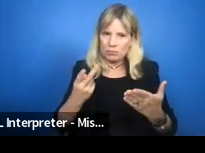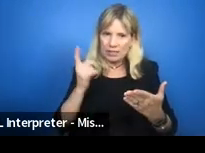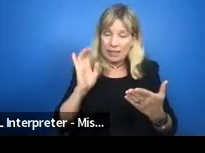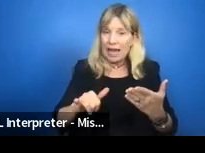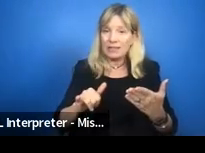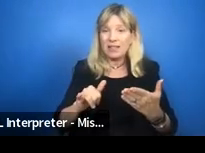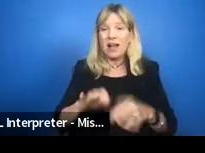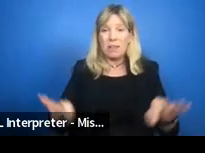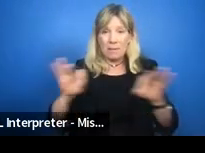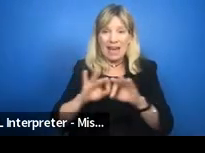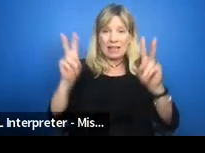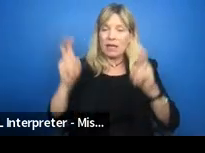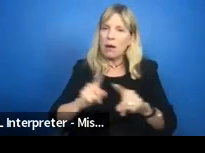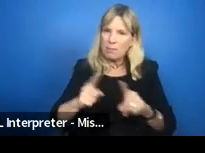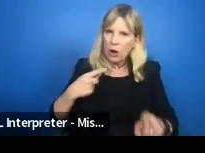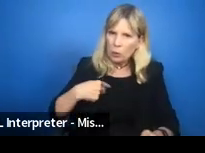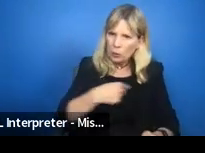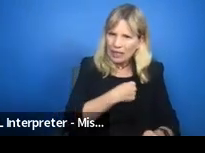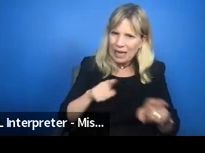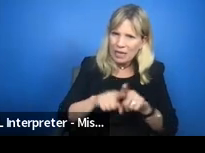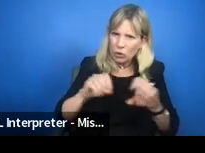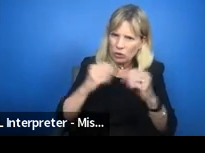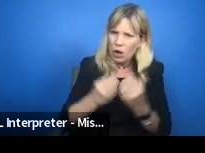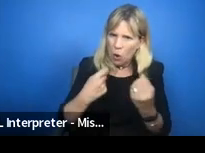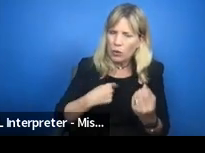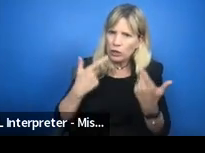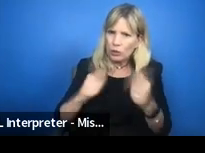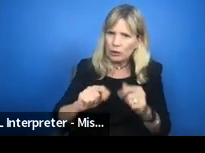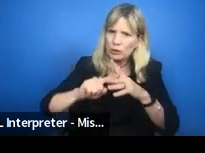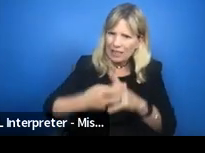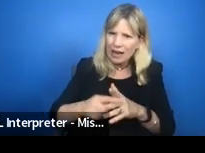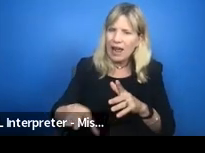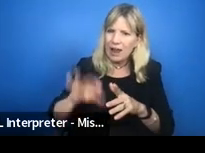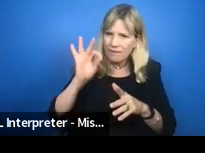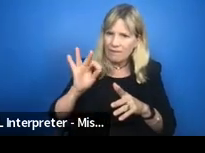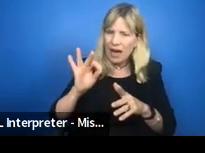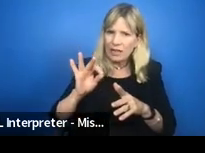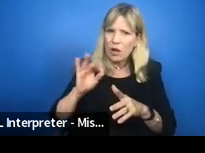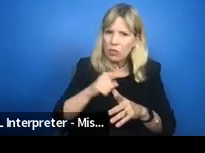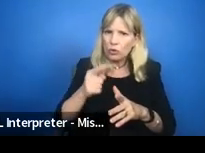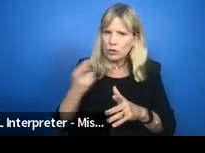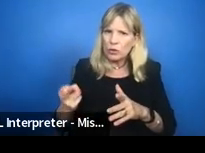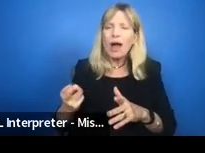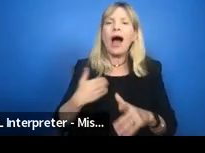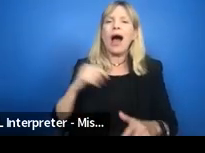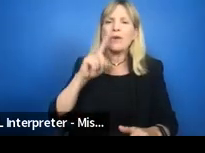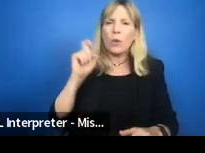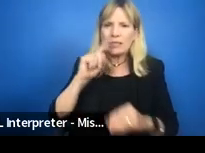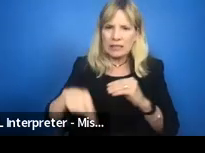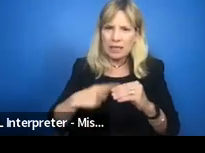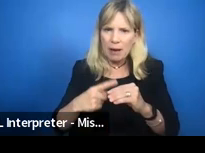the main thing. We as organizations trying to dig in and finding all those resources. I have a question